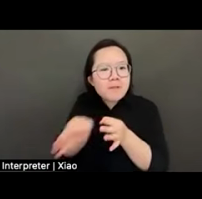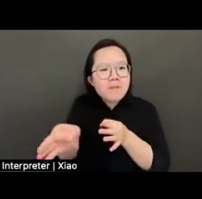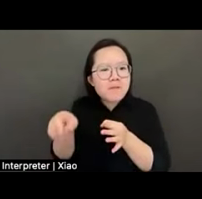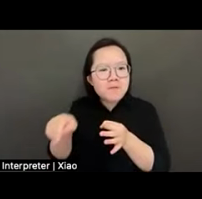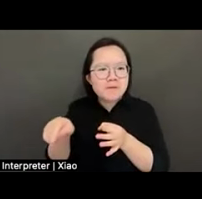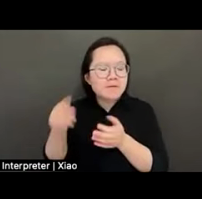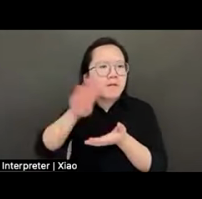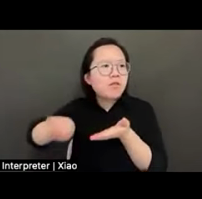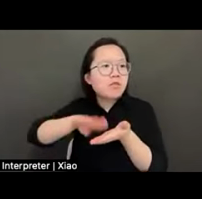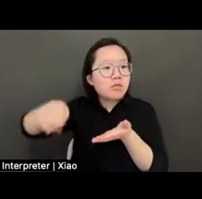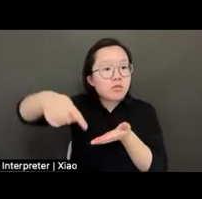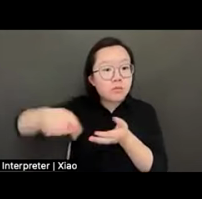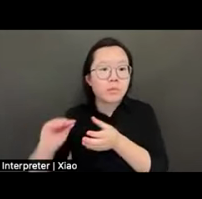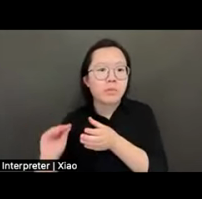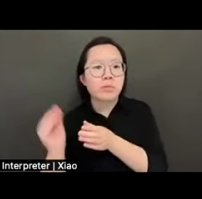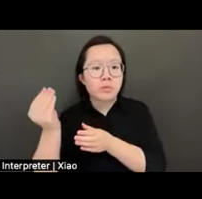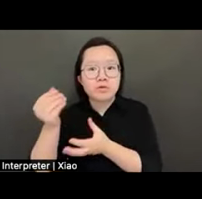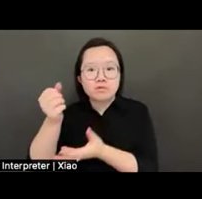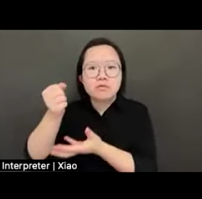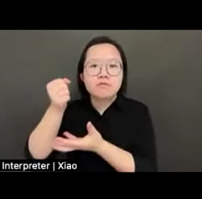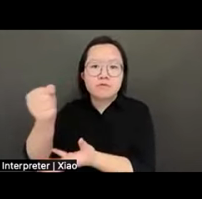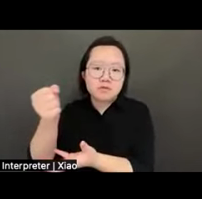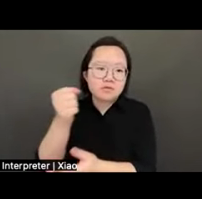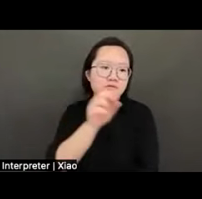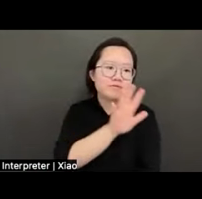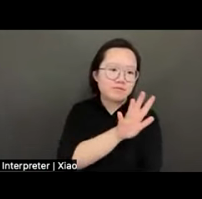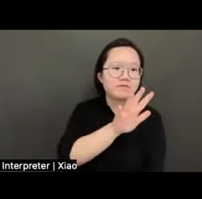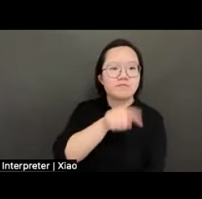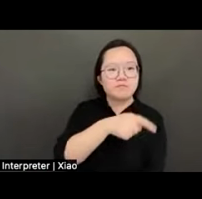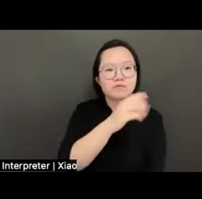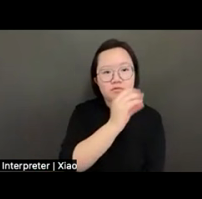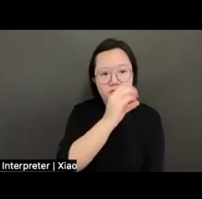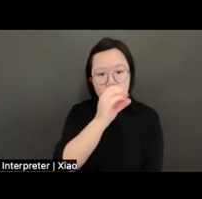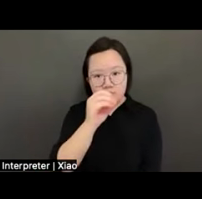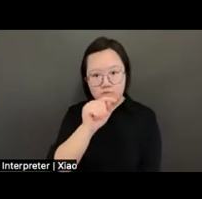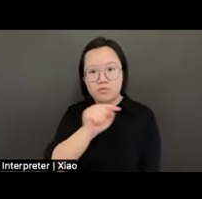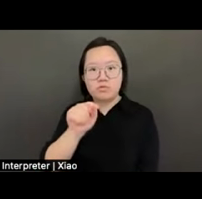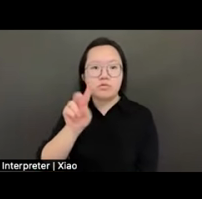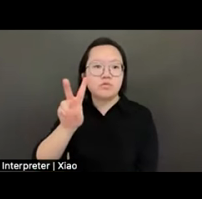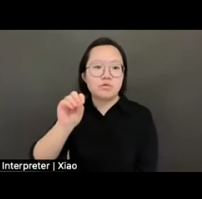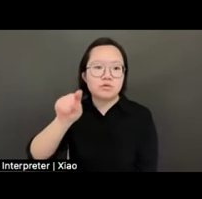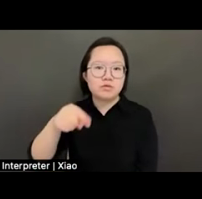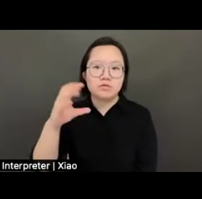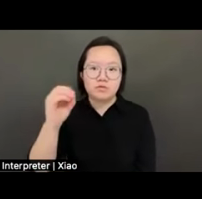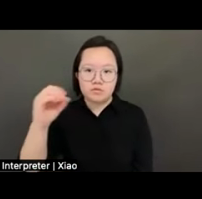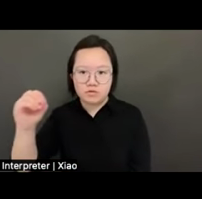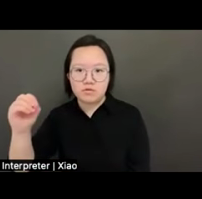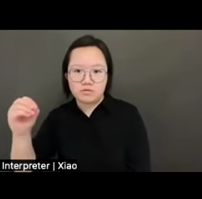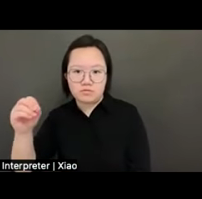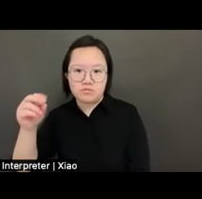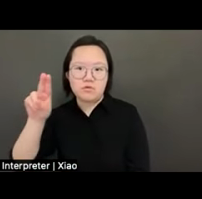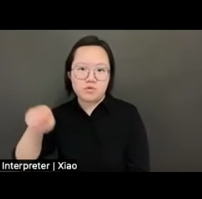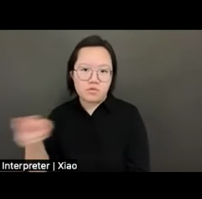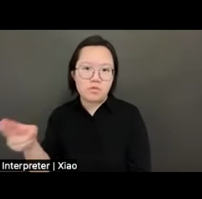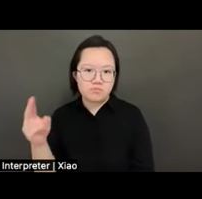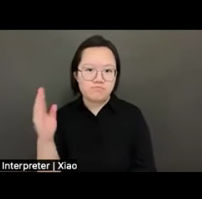3 grant types are available in 12 African countries. The deadline has passed now. It was beginning of January. And then